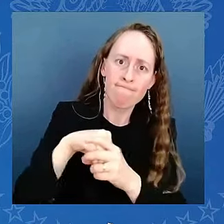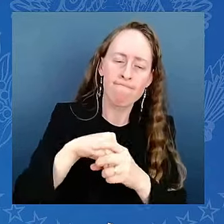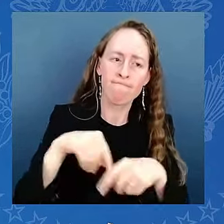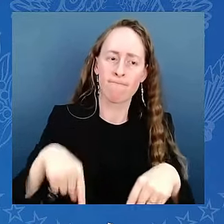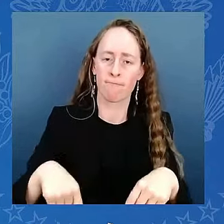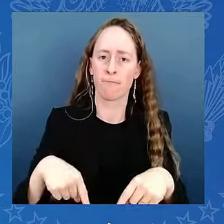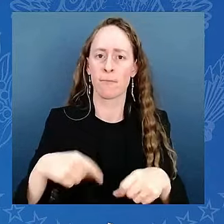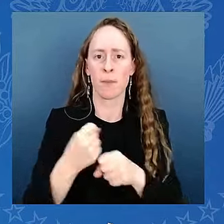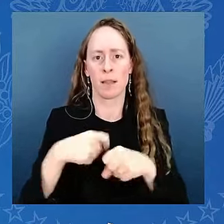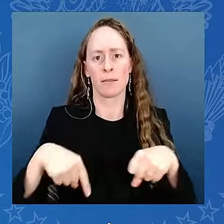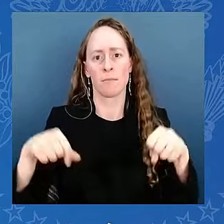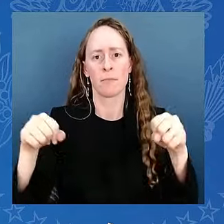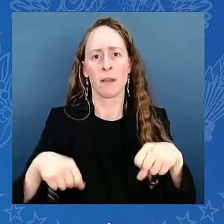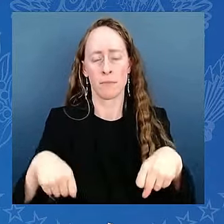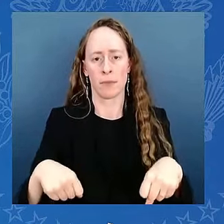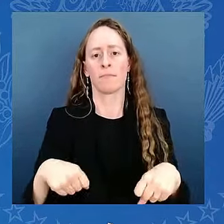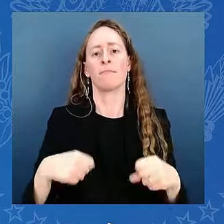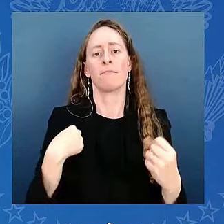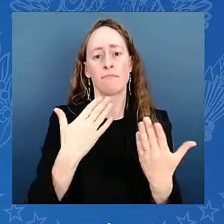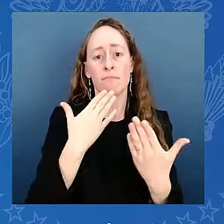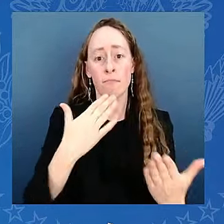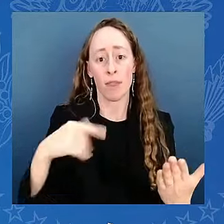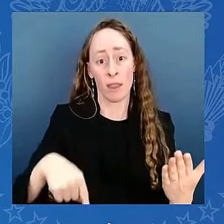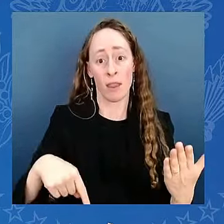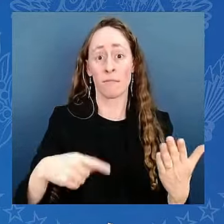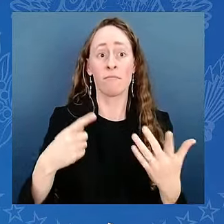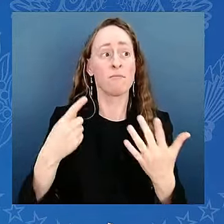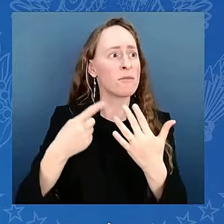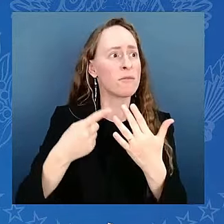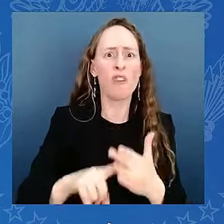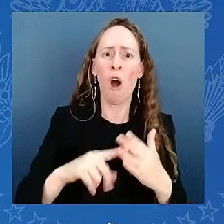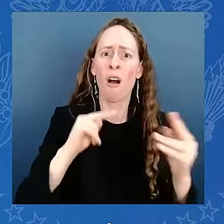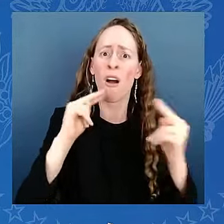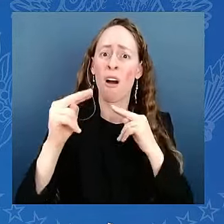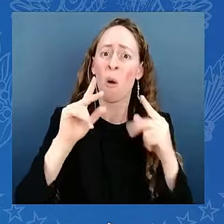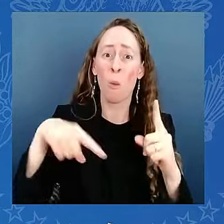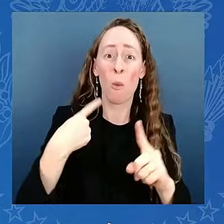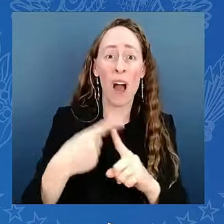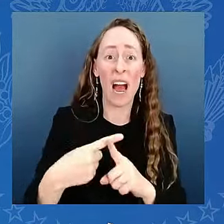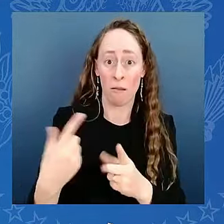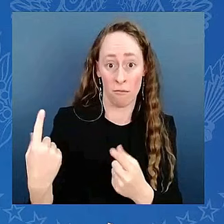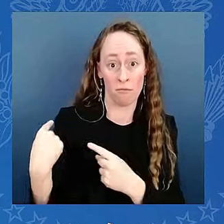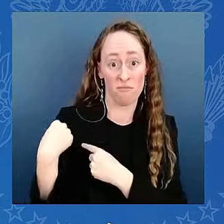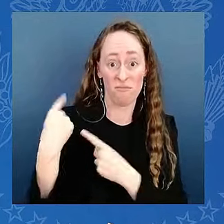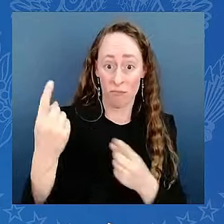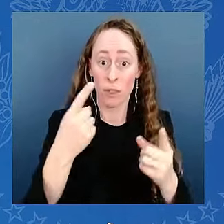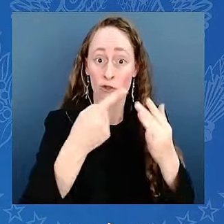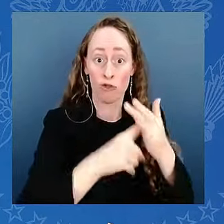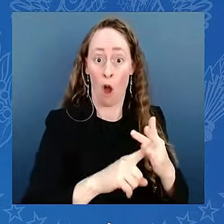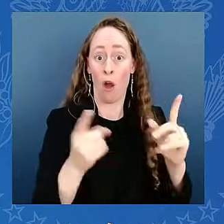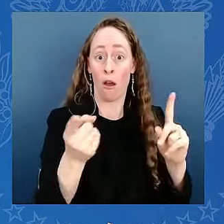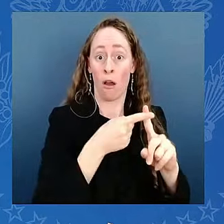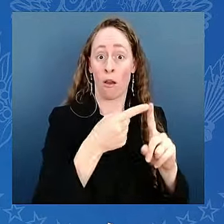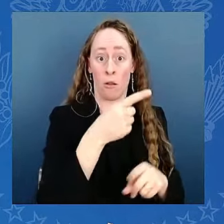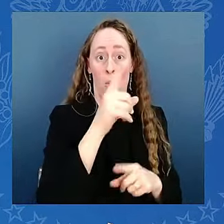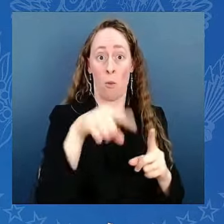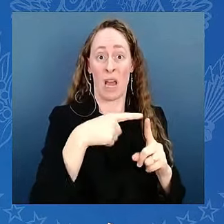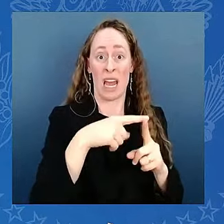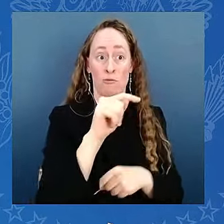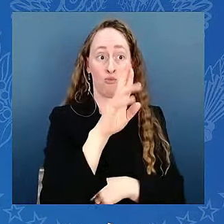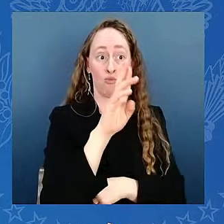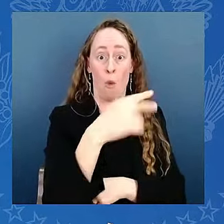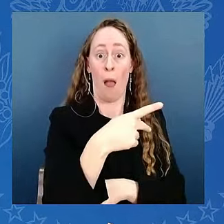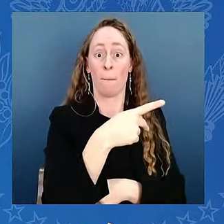started before day one. During the transition, I instructed our national security team to dig into all the cases of hostages being